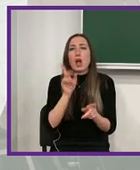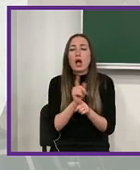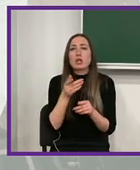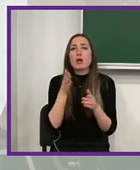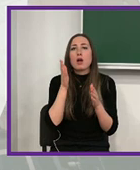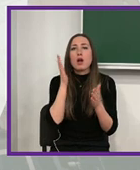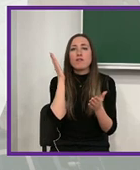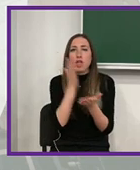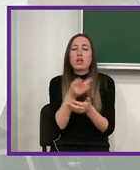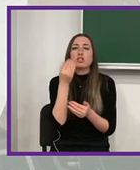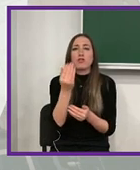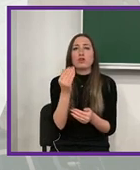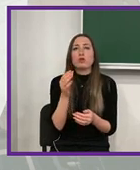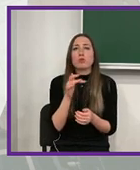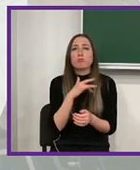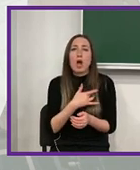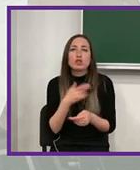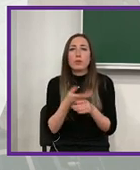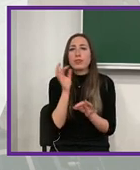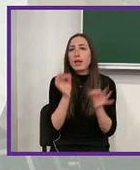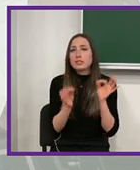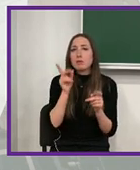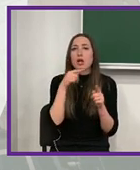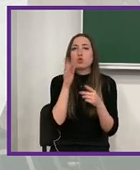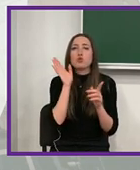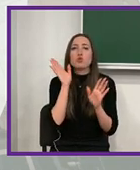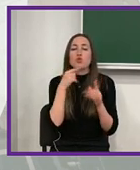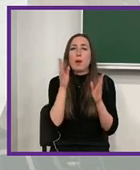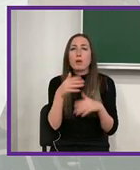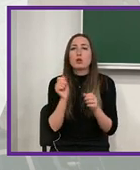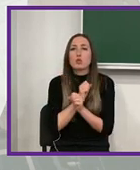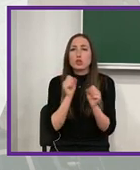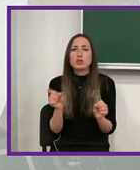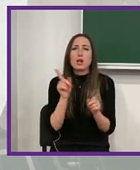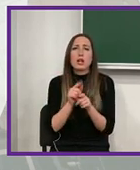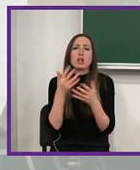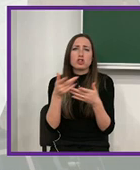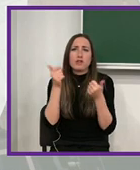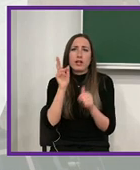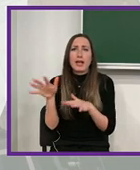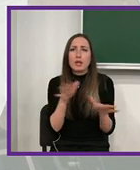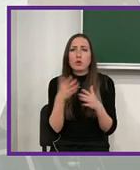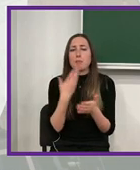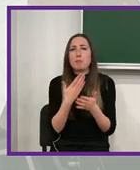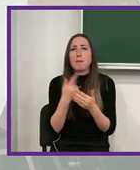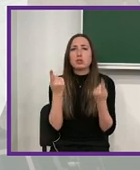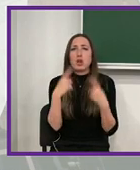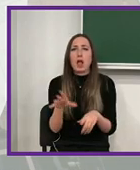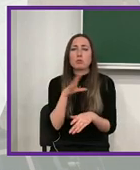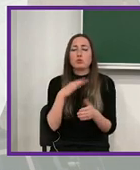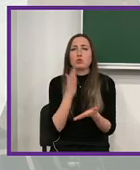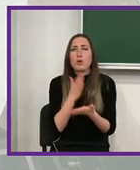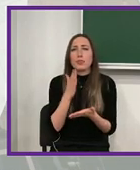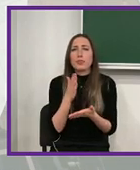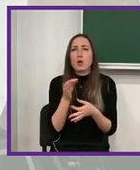there are different ways to do it. Sometimes, like we are doing currently consultations on LGBT rights in business, And because we know this issue is